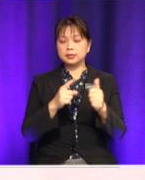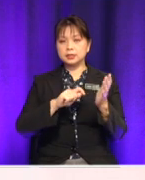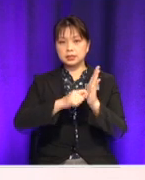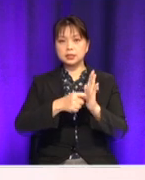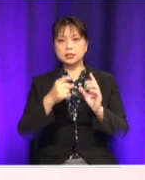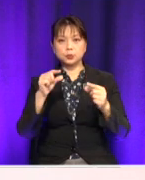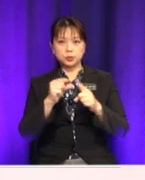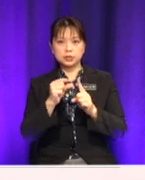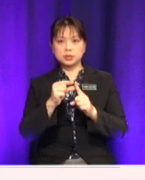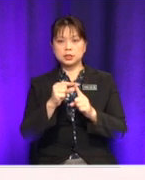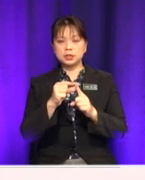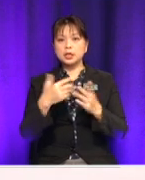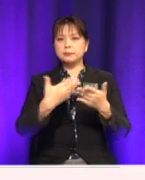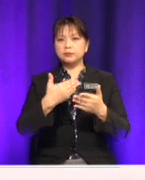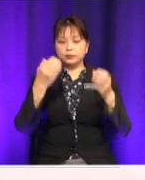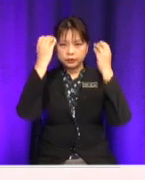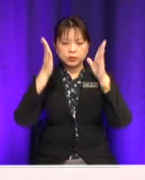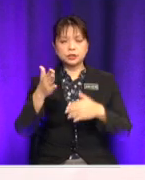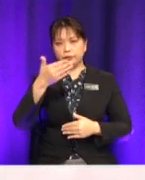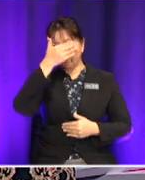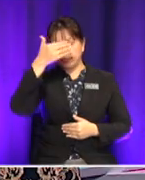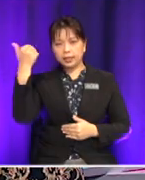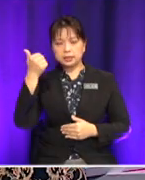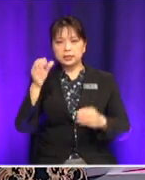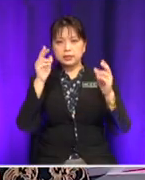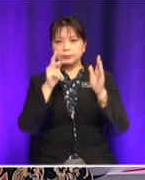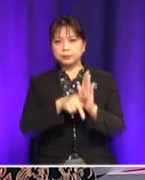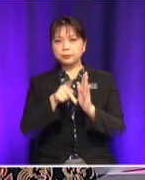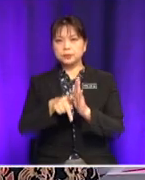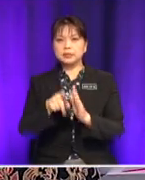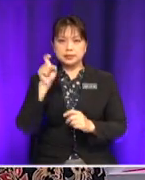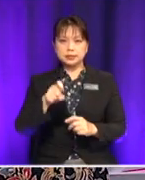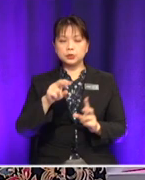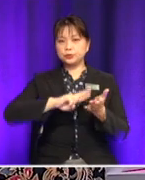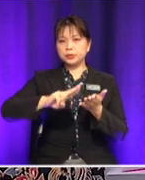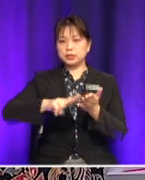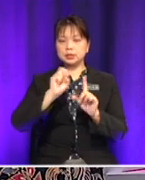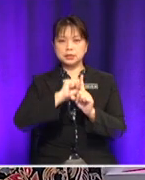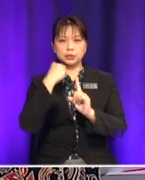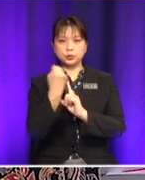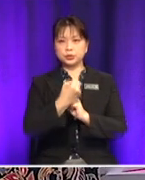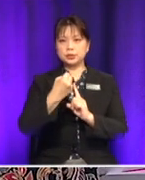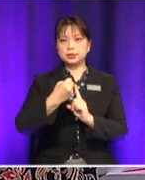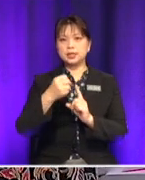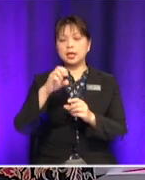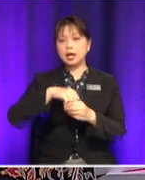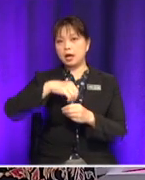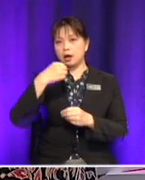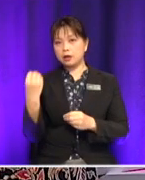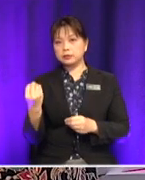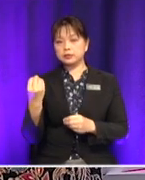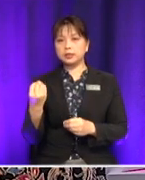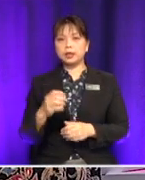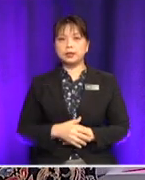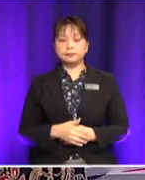Shafika, before I forget, the students need to read the situation up there. Make sure you guys read the question so that you can